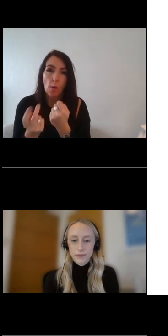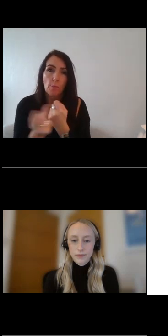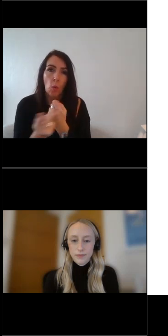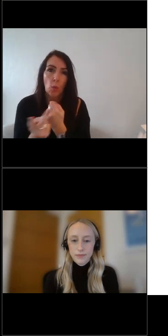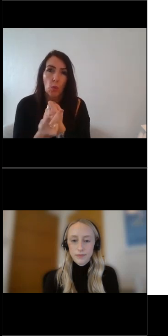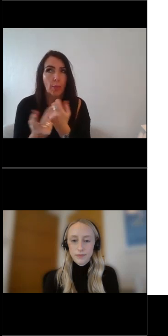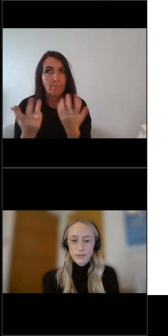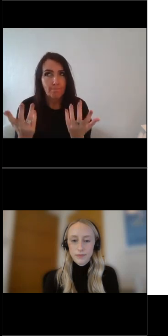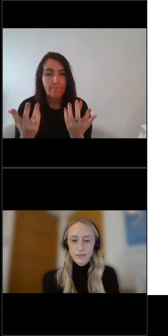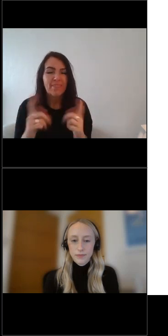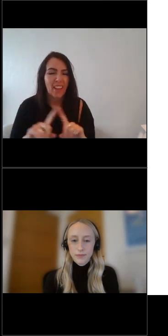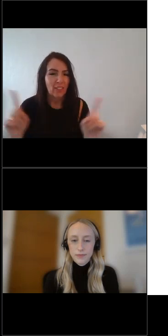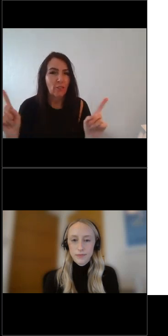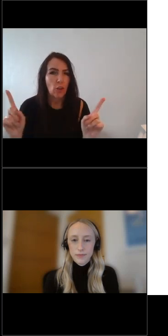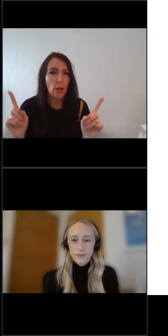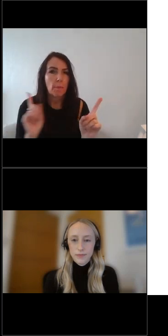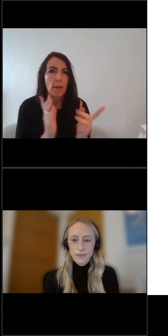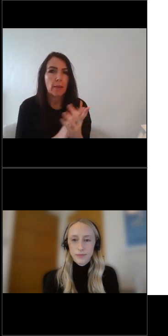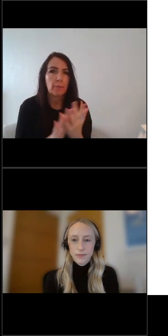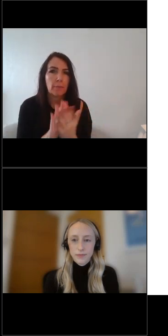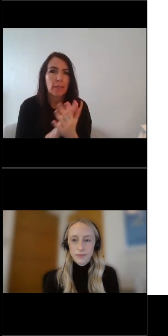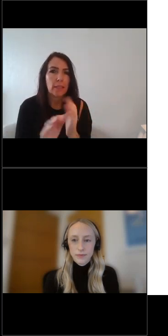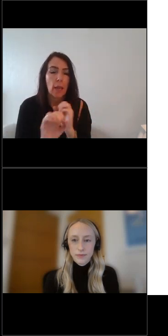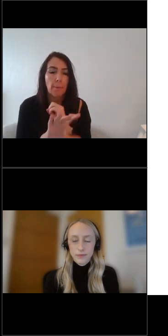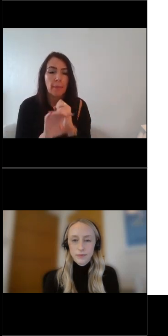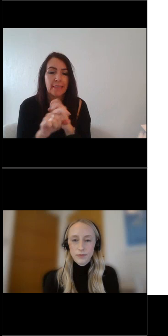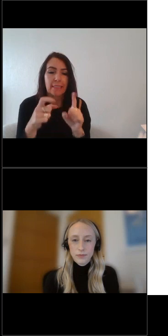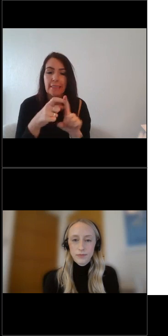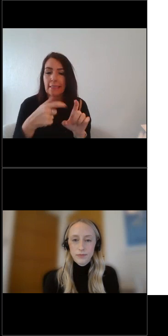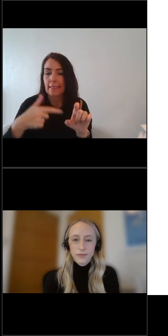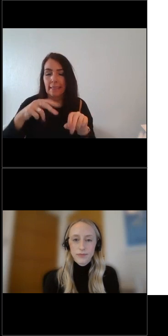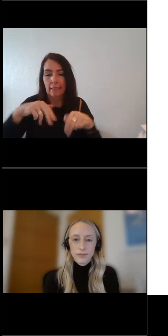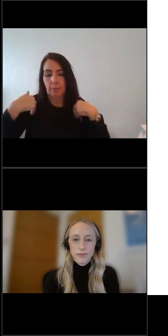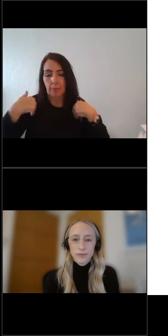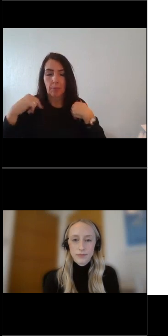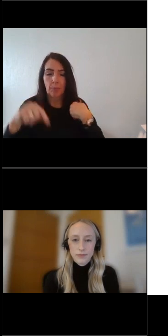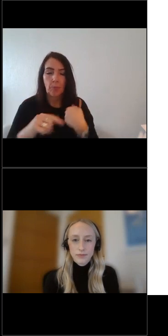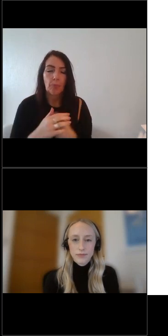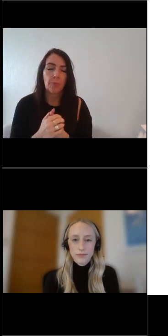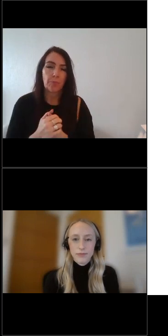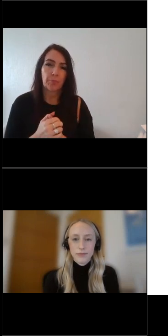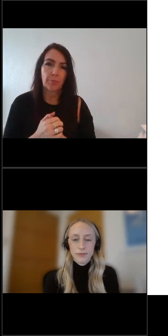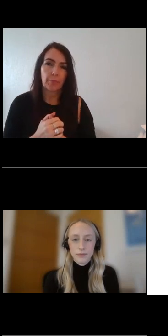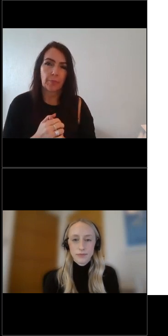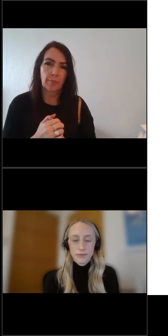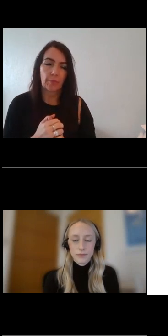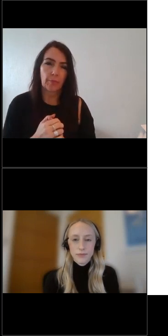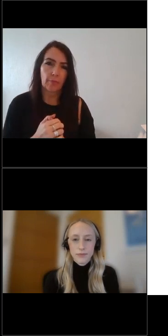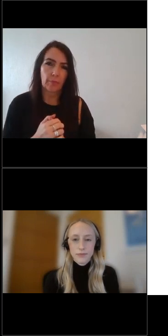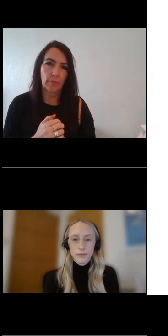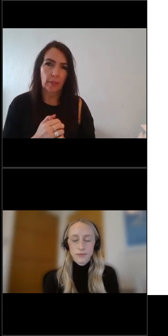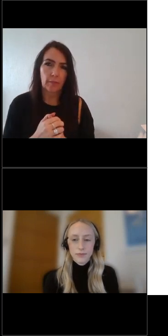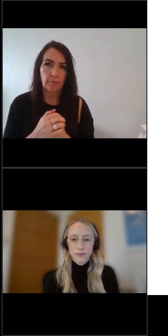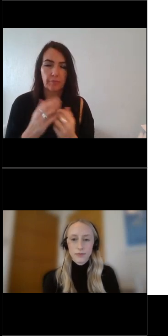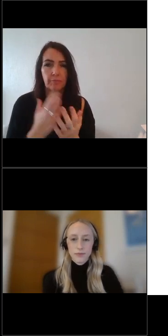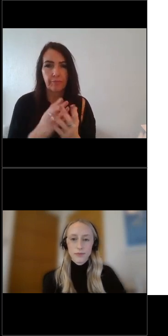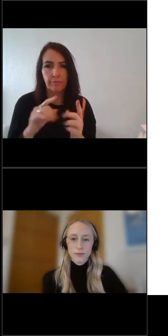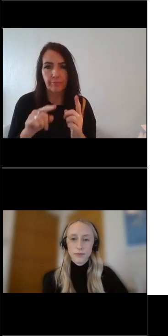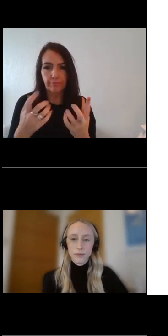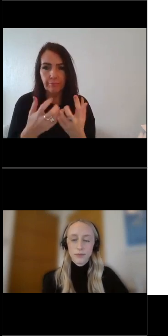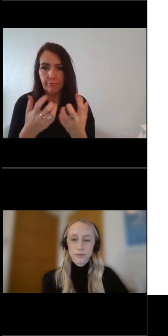that does move away from the emitting diesel. Where I would suggest the transition is best modelled is understanding how